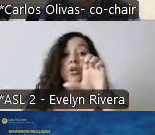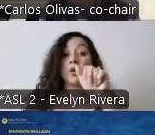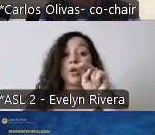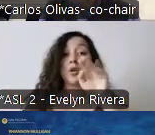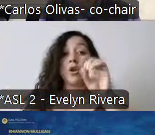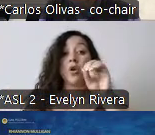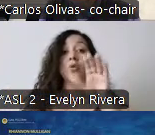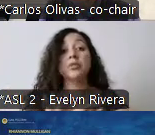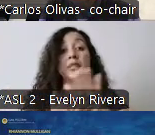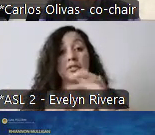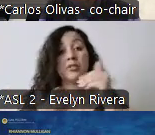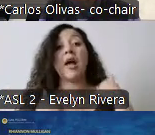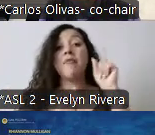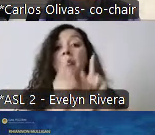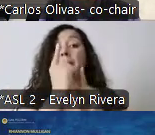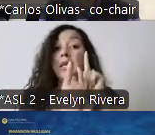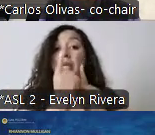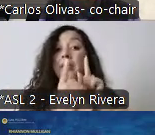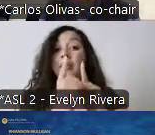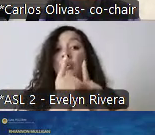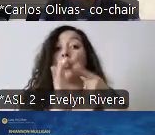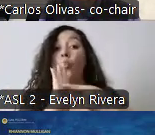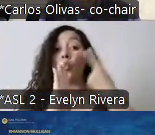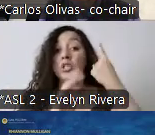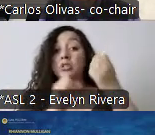to have in-person meeting at least once a year.